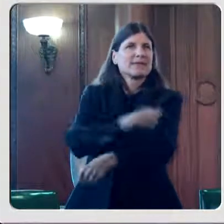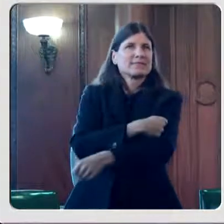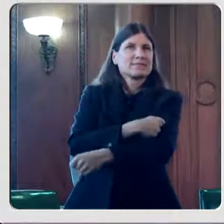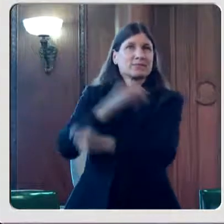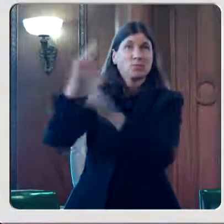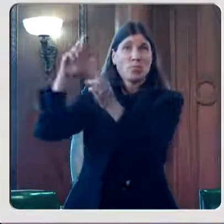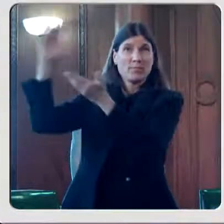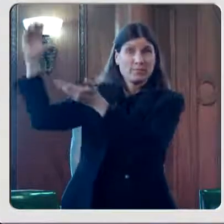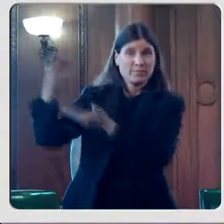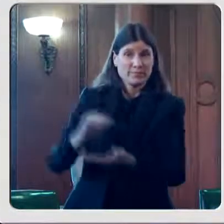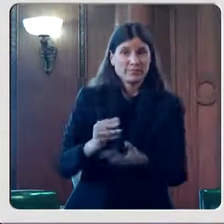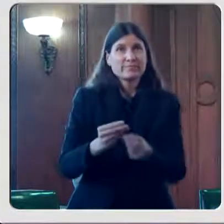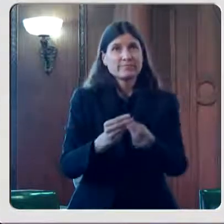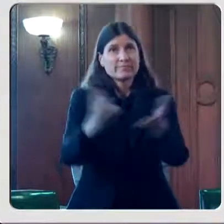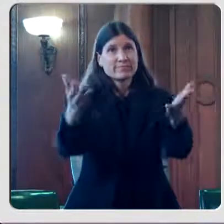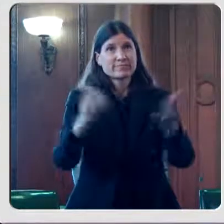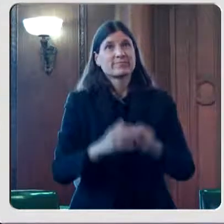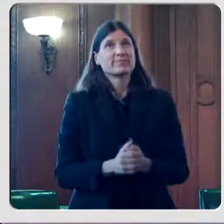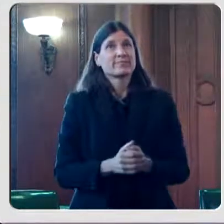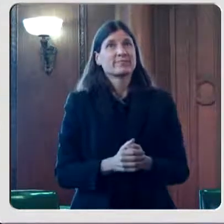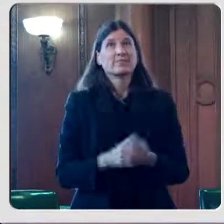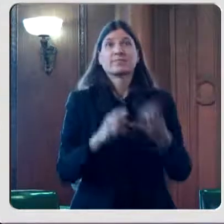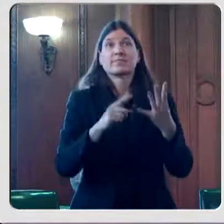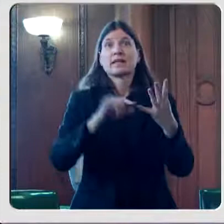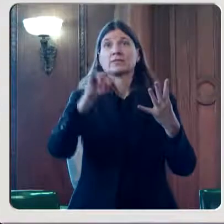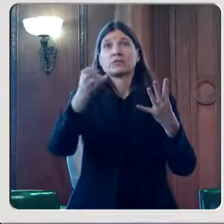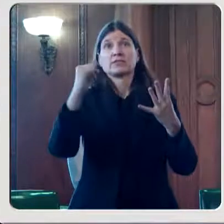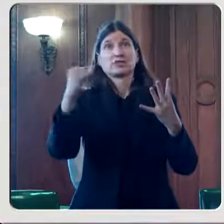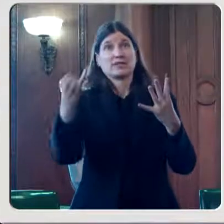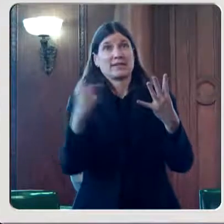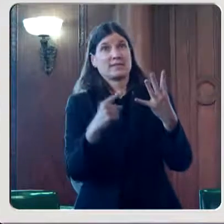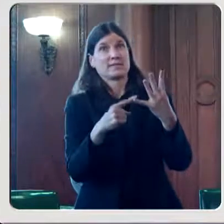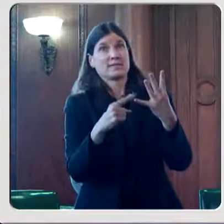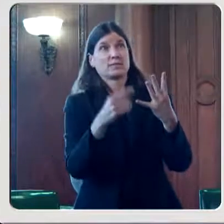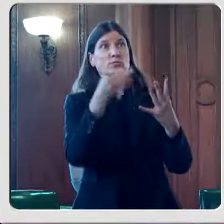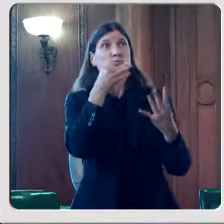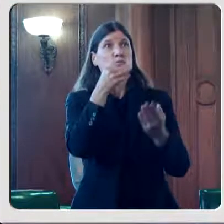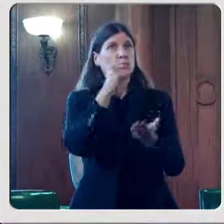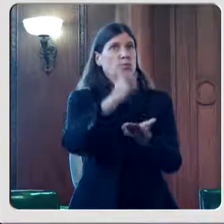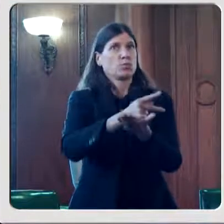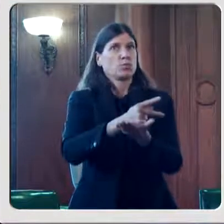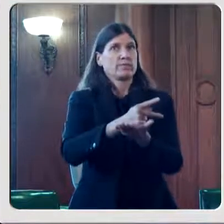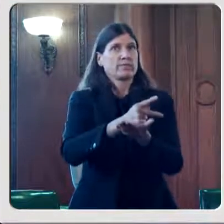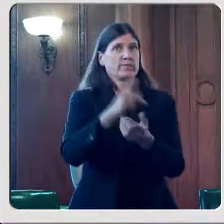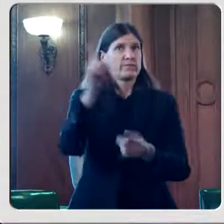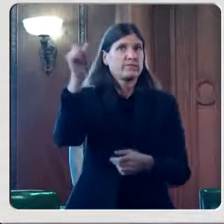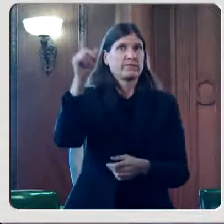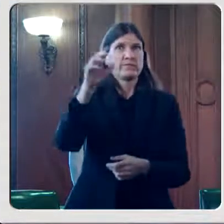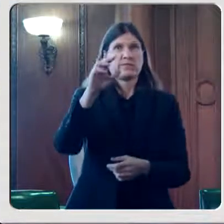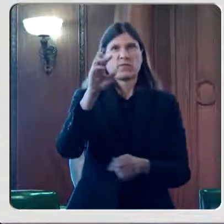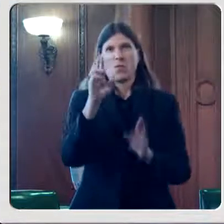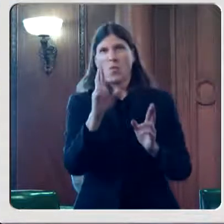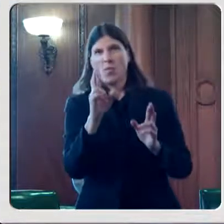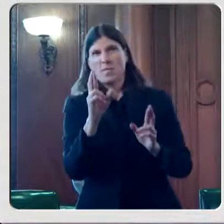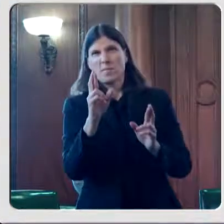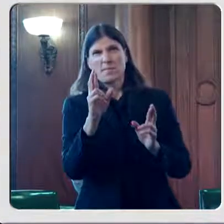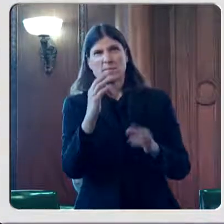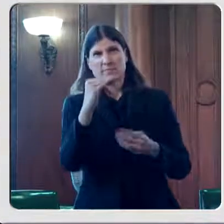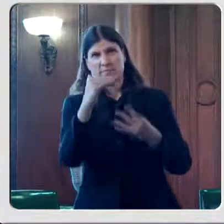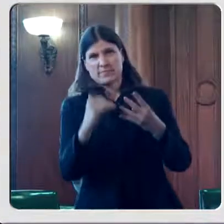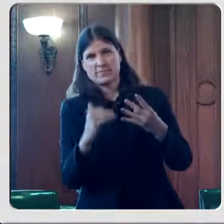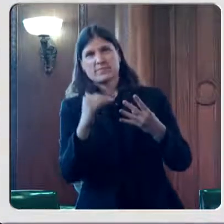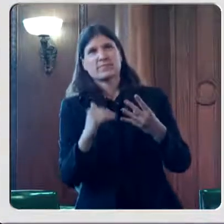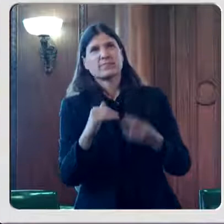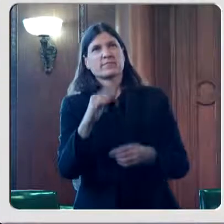to pass muster when it goes up in front of the FDA on the 29th of this, or the